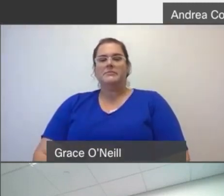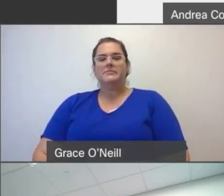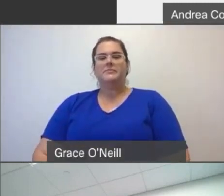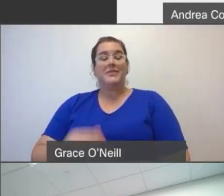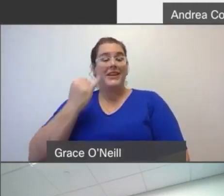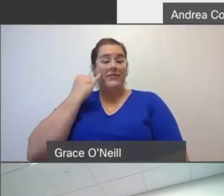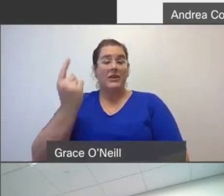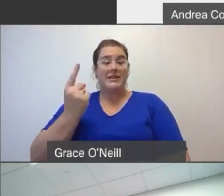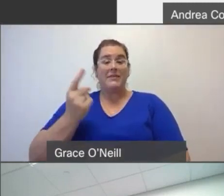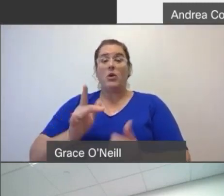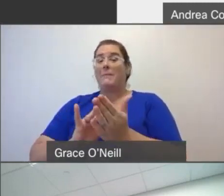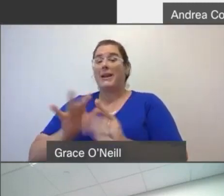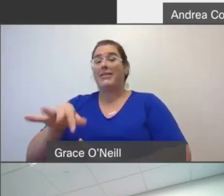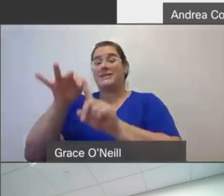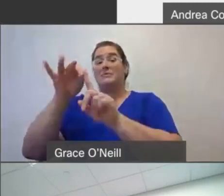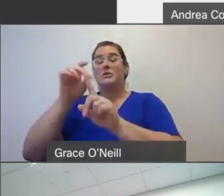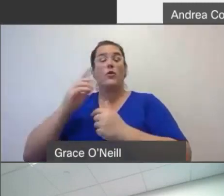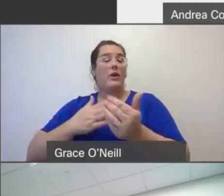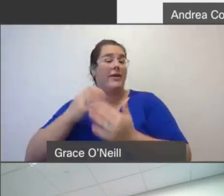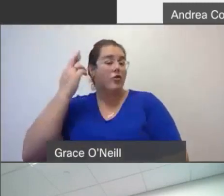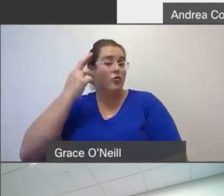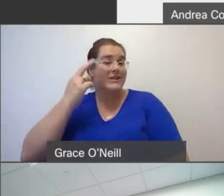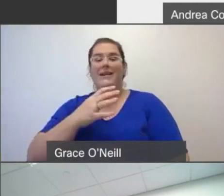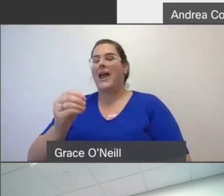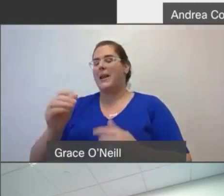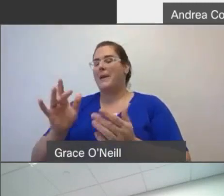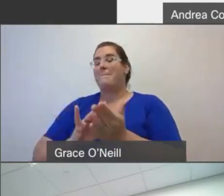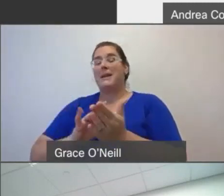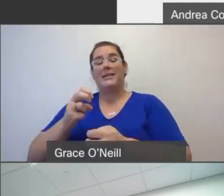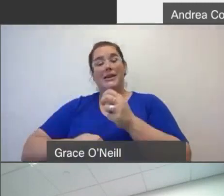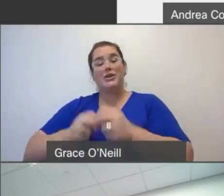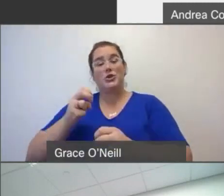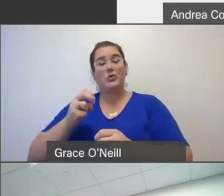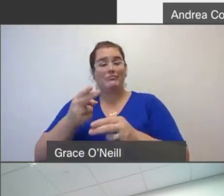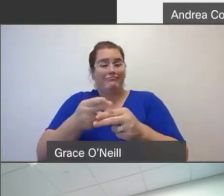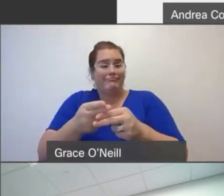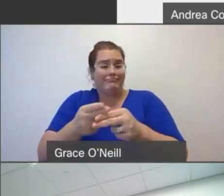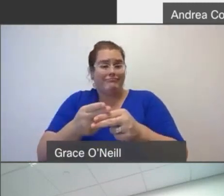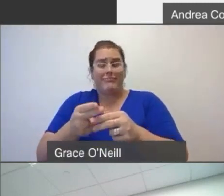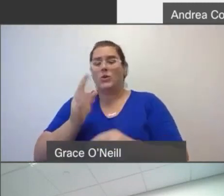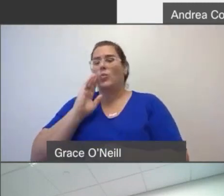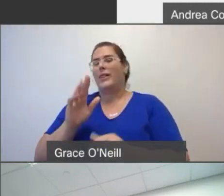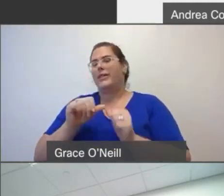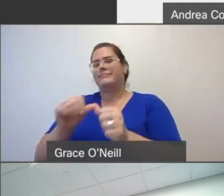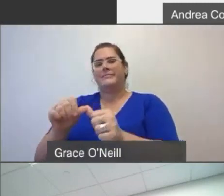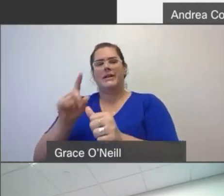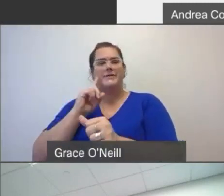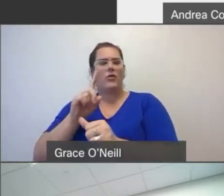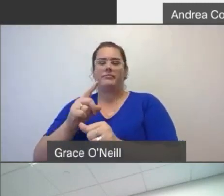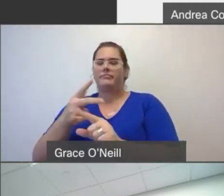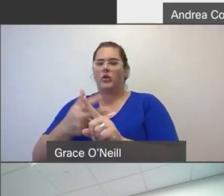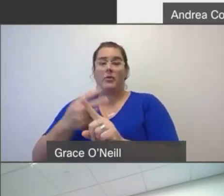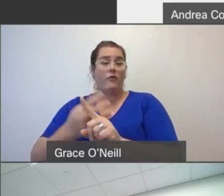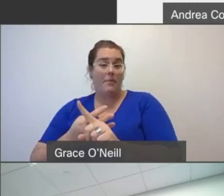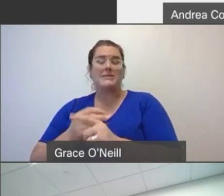medical exemption for whatever reason, and it was a medical issue that was only going to last for a specified period of time,